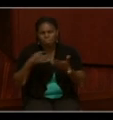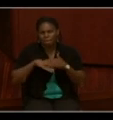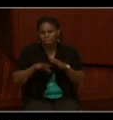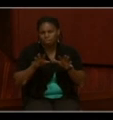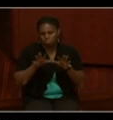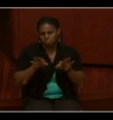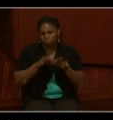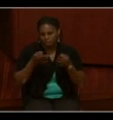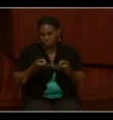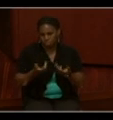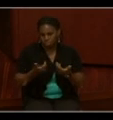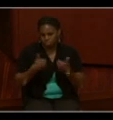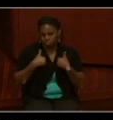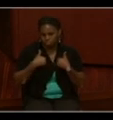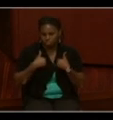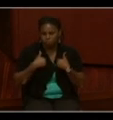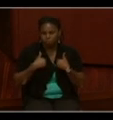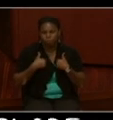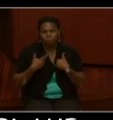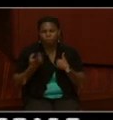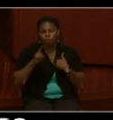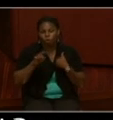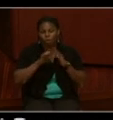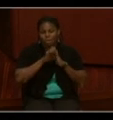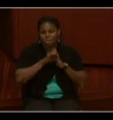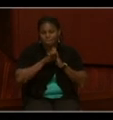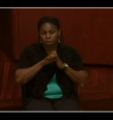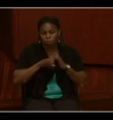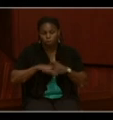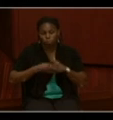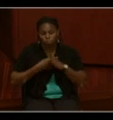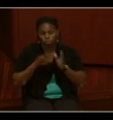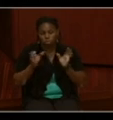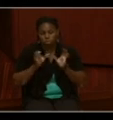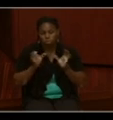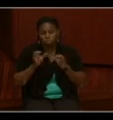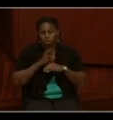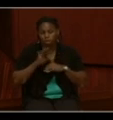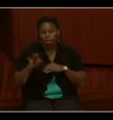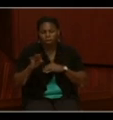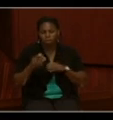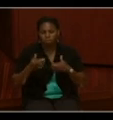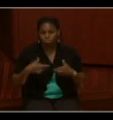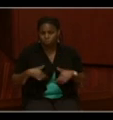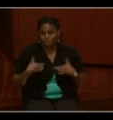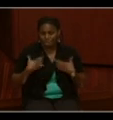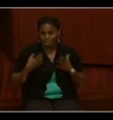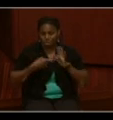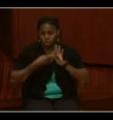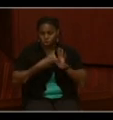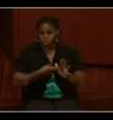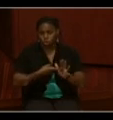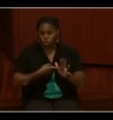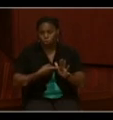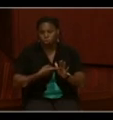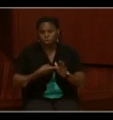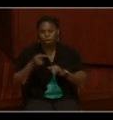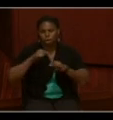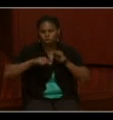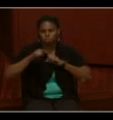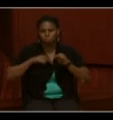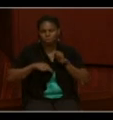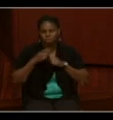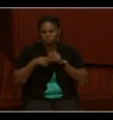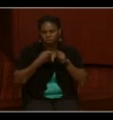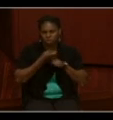possession. For example, an original certificate of residence, as is shown here, that dates back to the